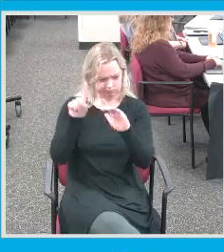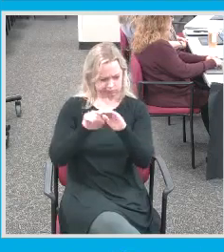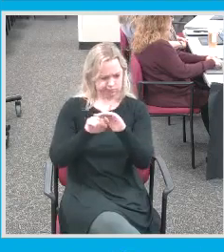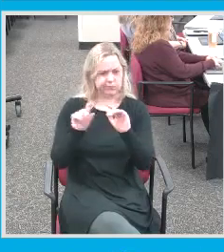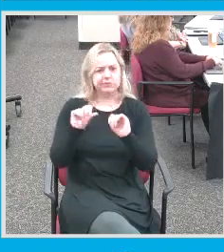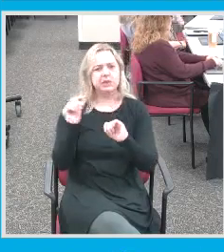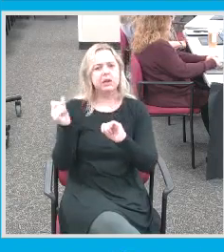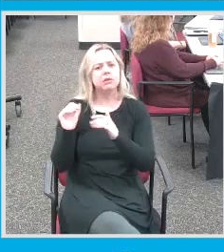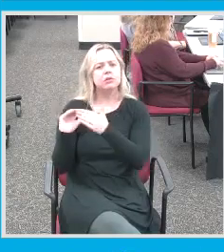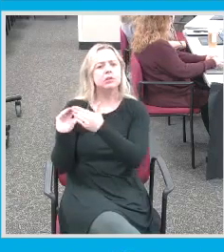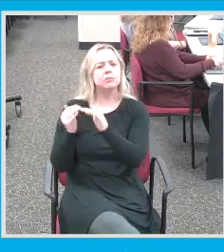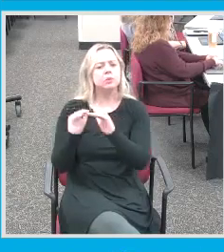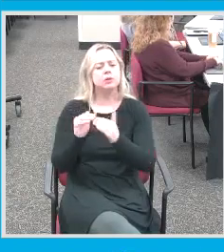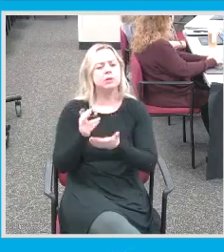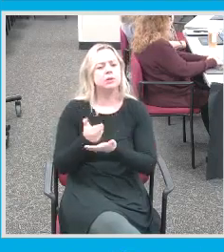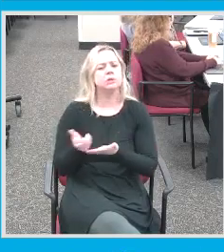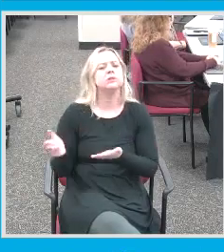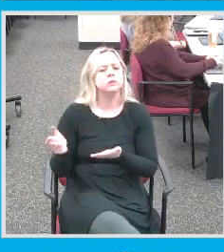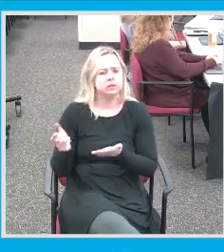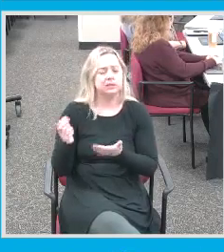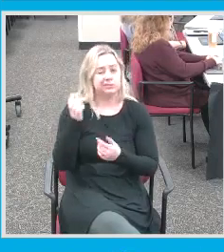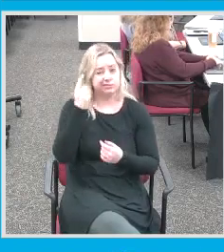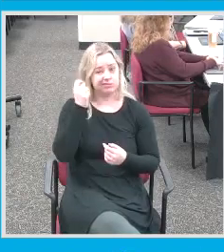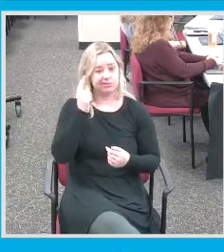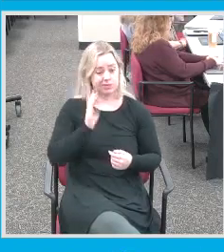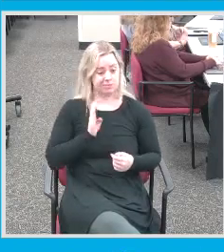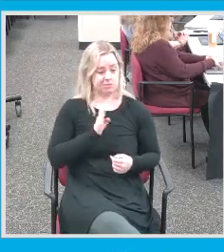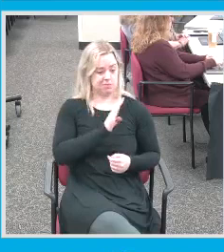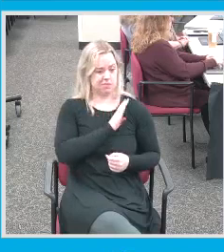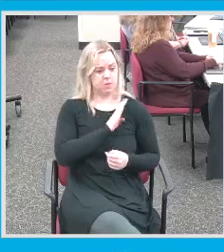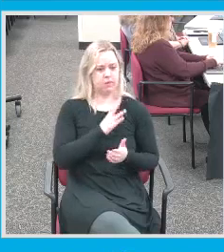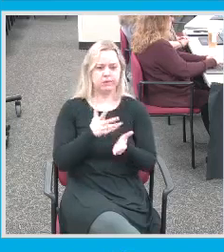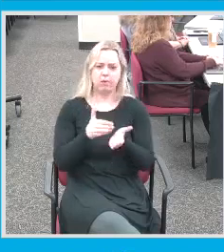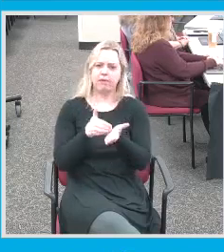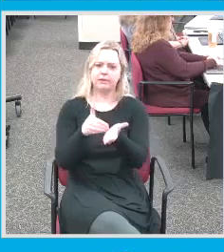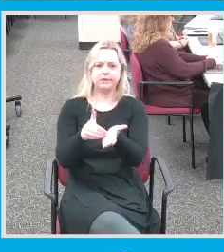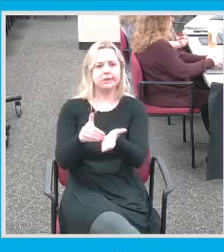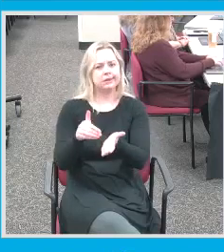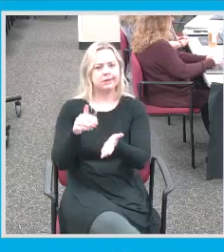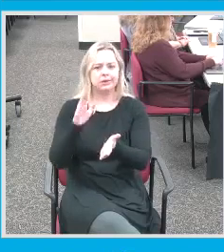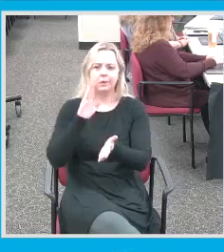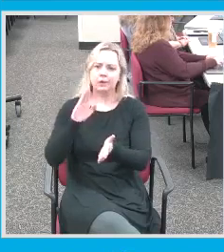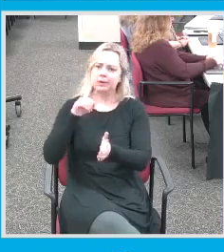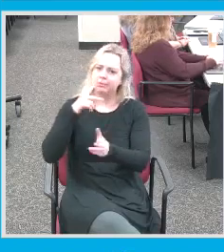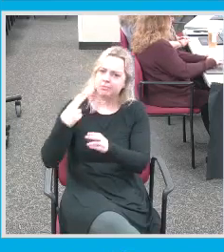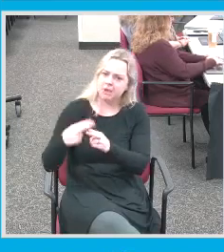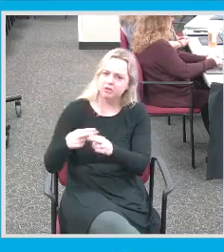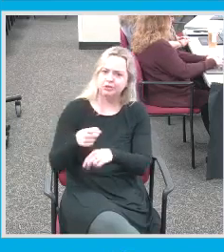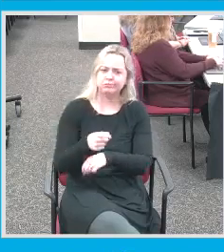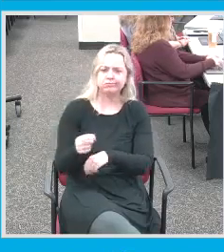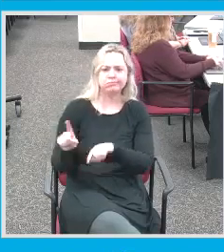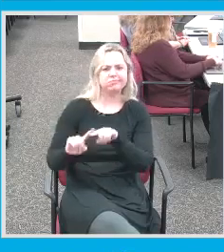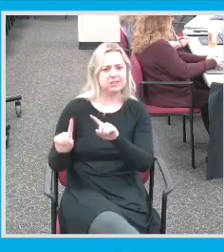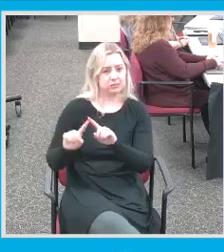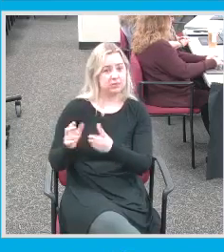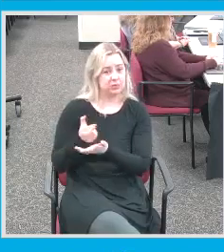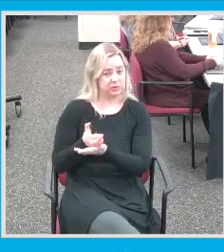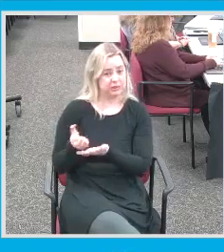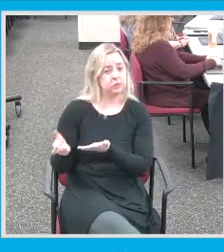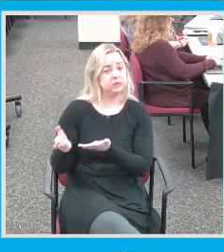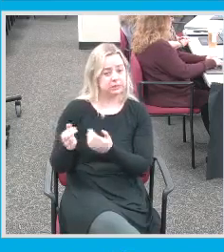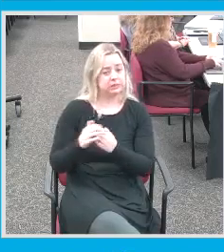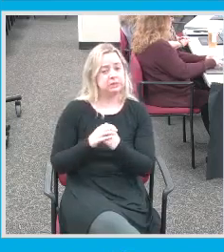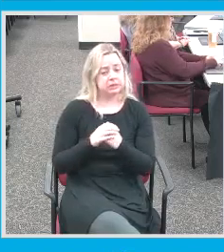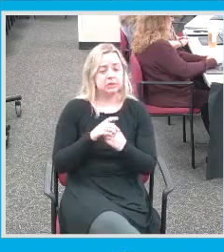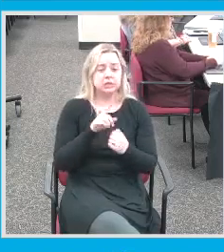community resources that we as a board often refer to in our meetings, that we talk about, that some of our